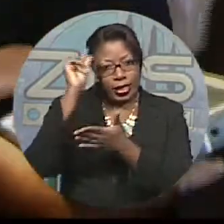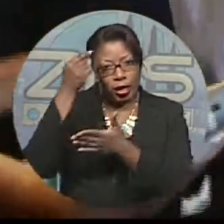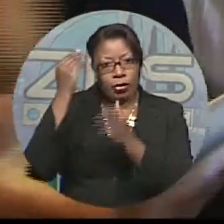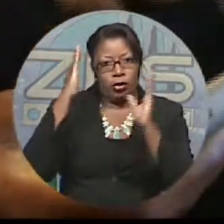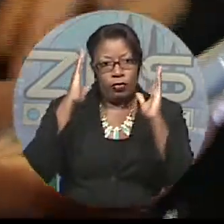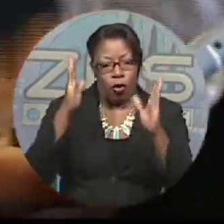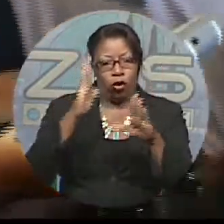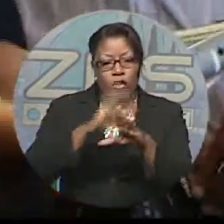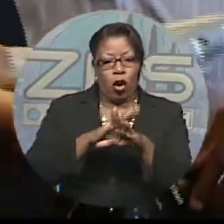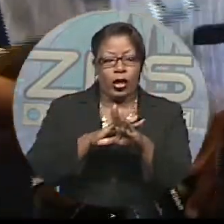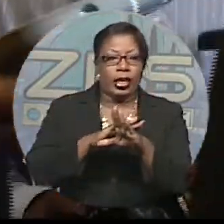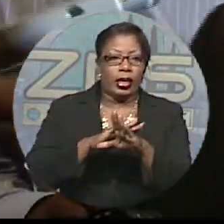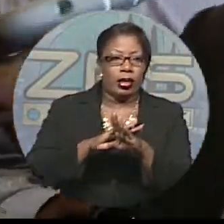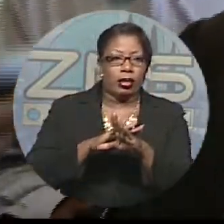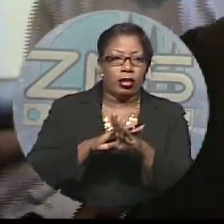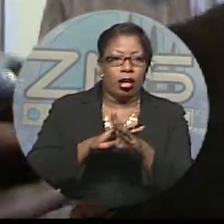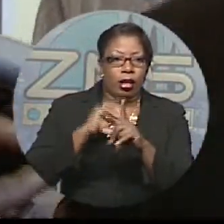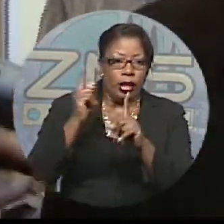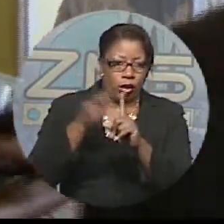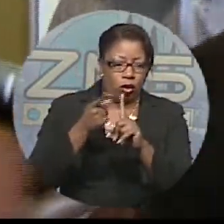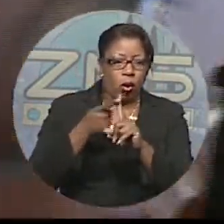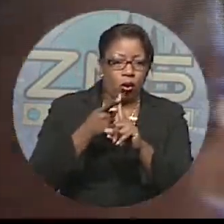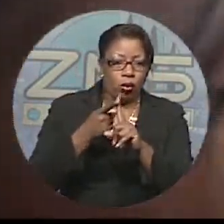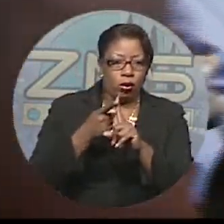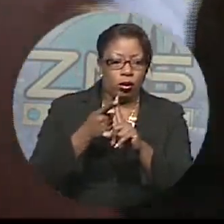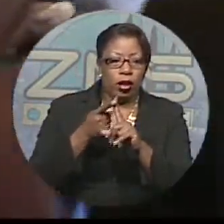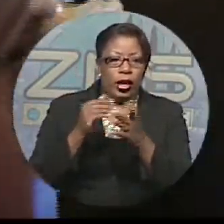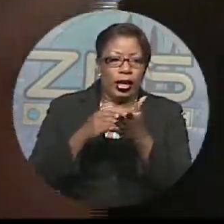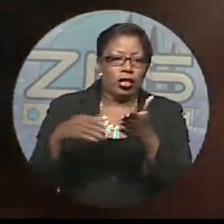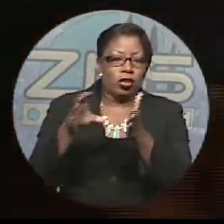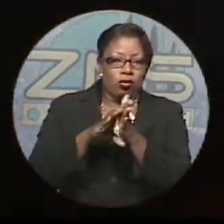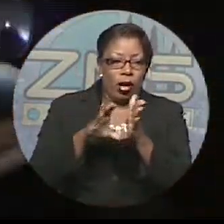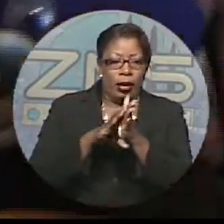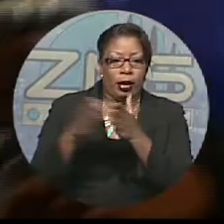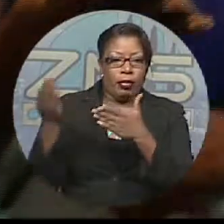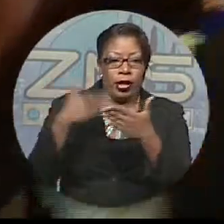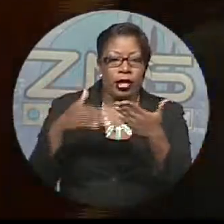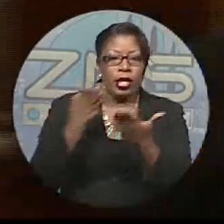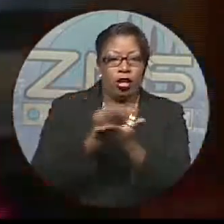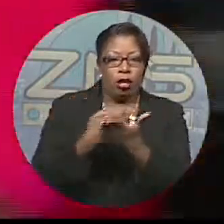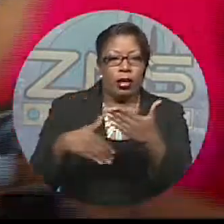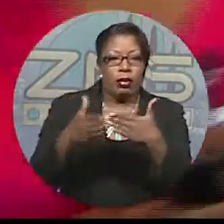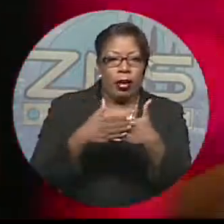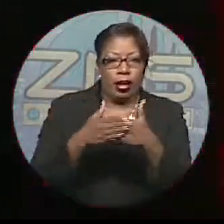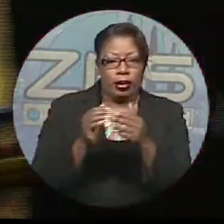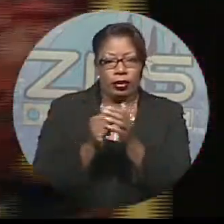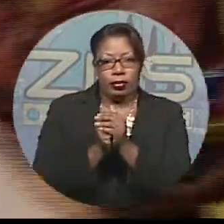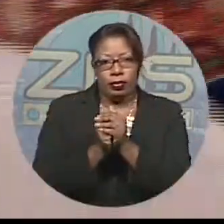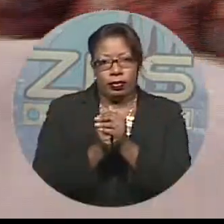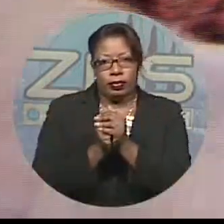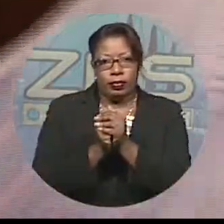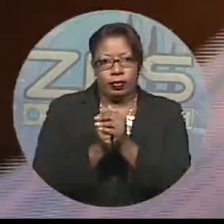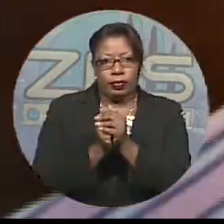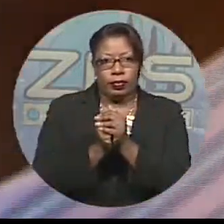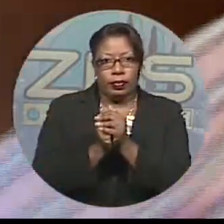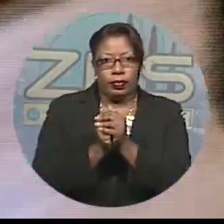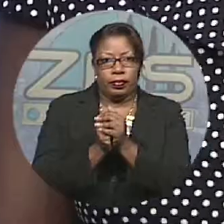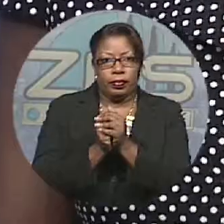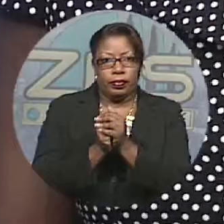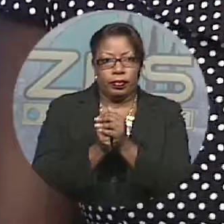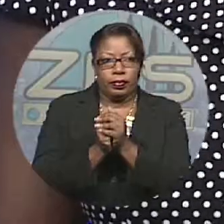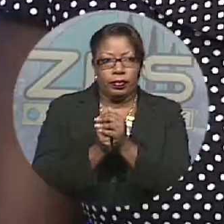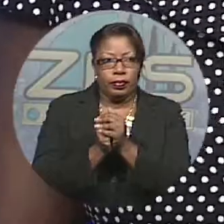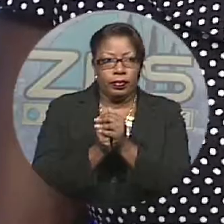on their mandate of tackling crime and revitalizing the economy. Janae Noel Ferguson, ZNS Network